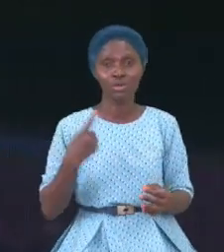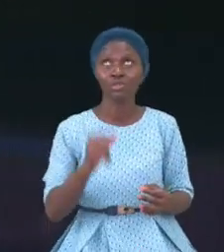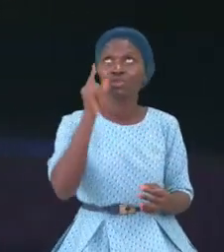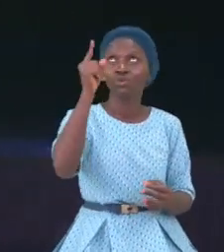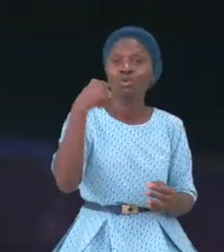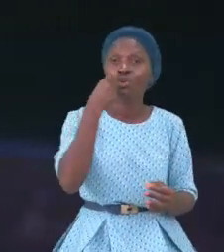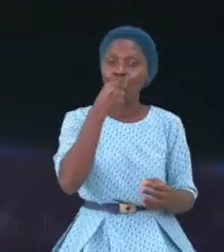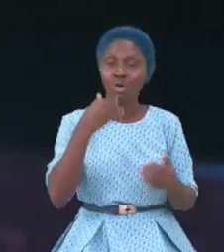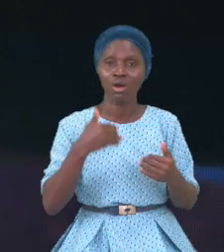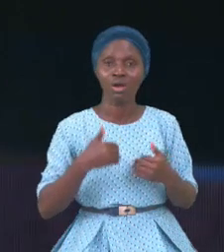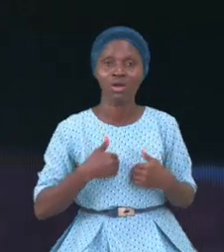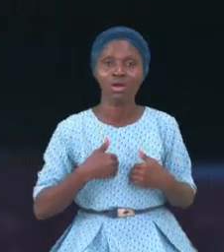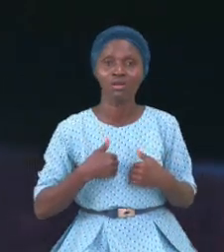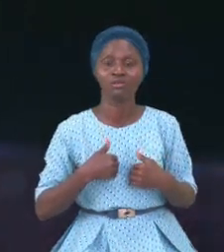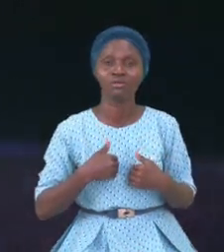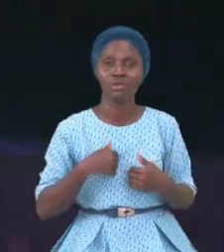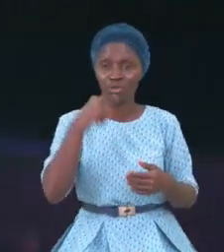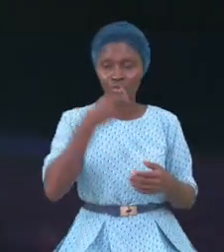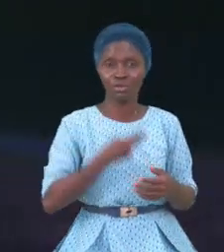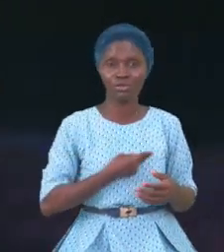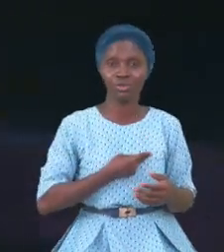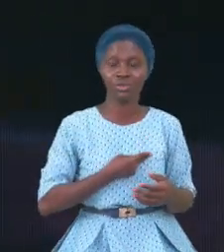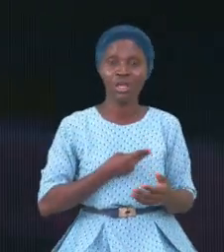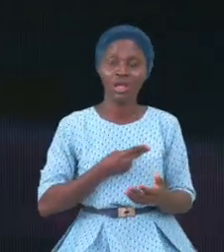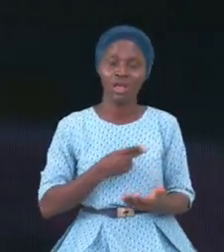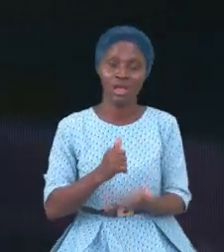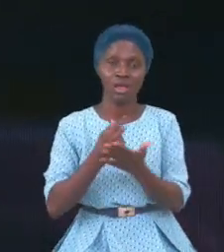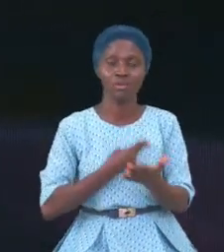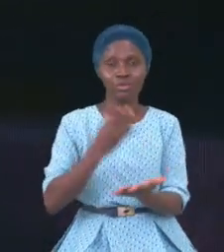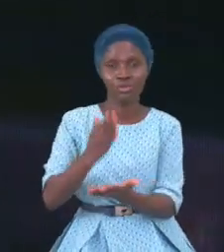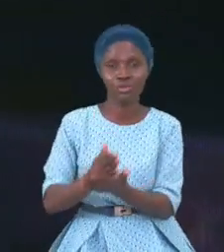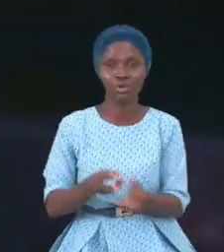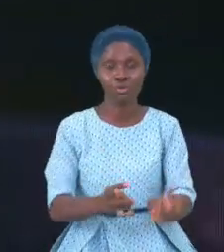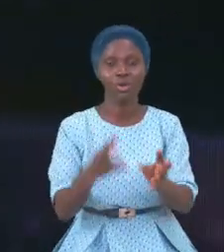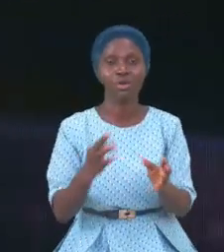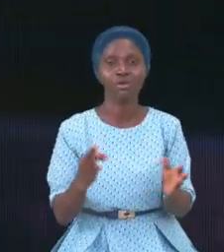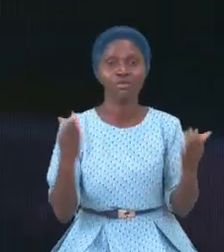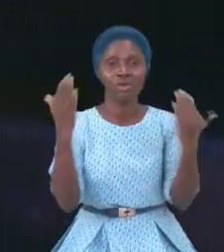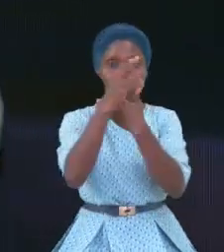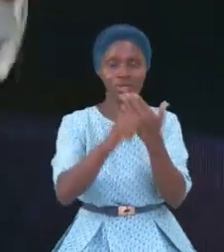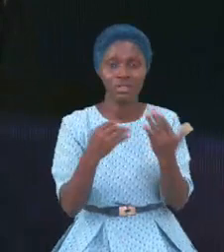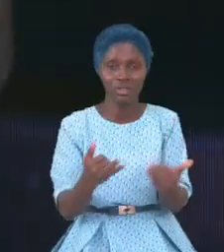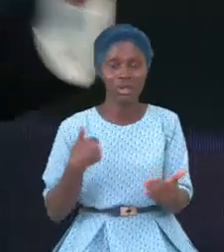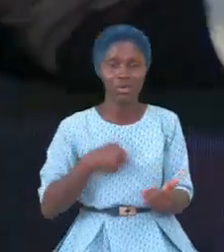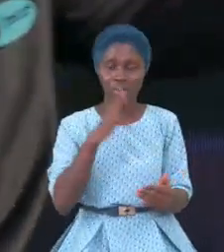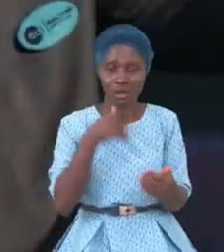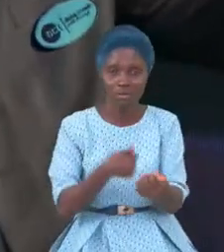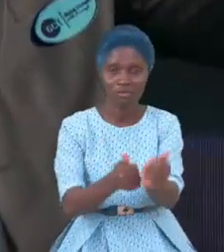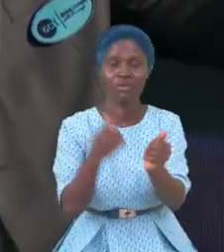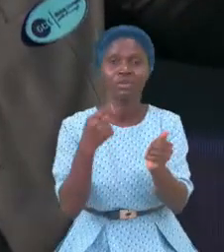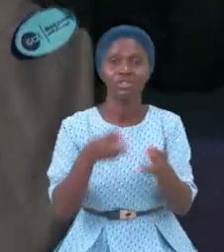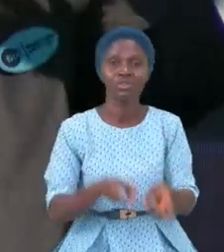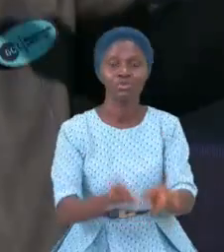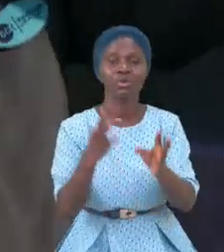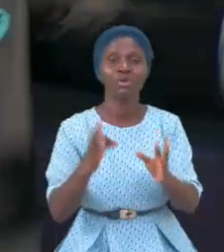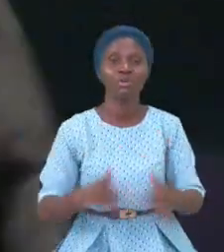us from following the way of darkness, and we're now following the way of light. It says, he